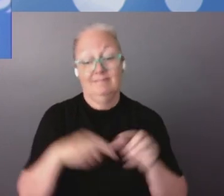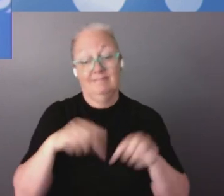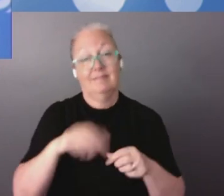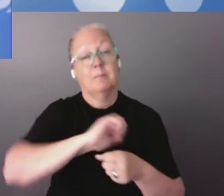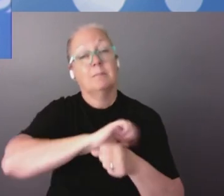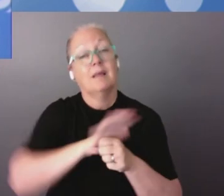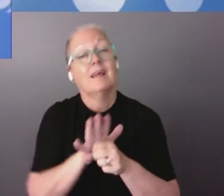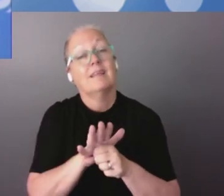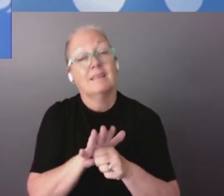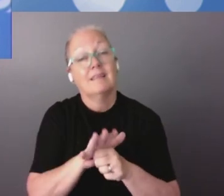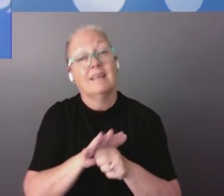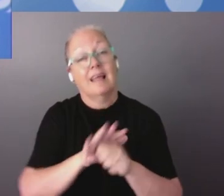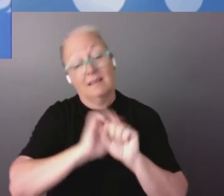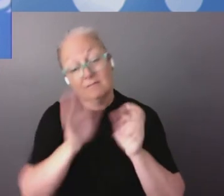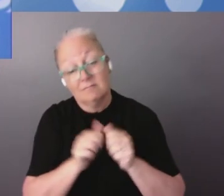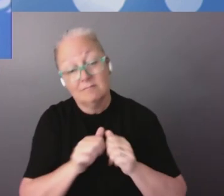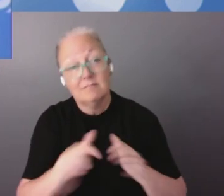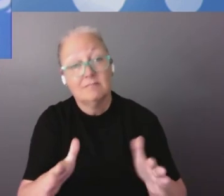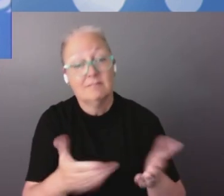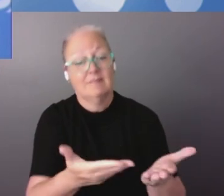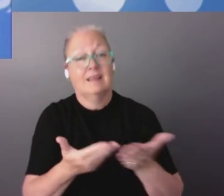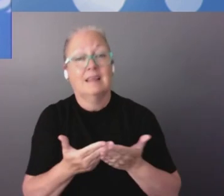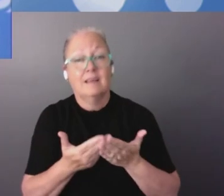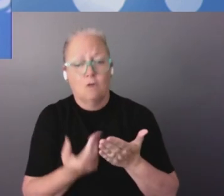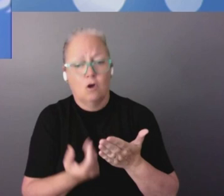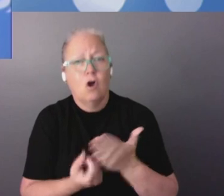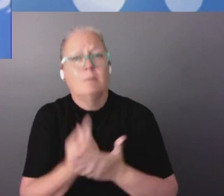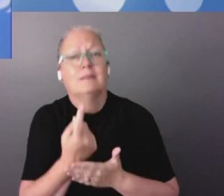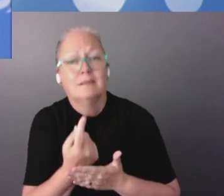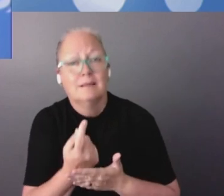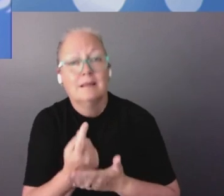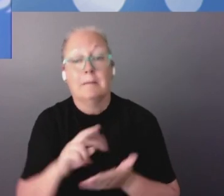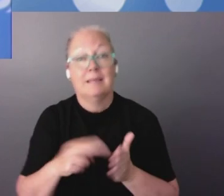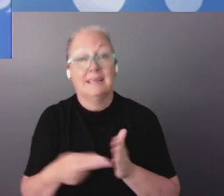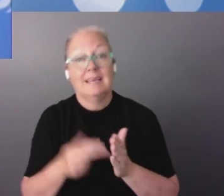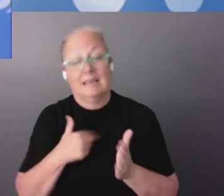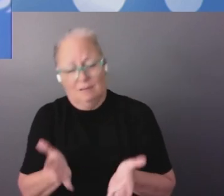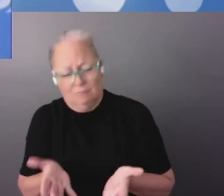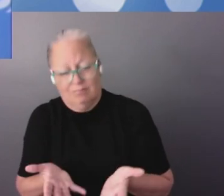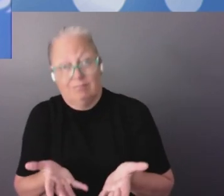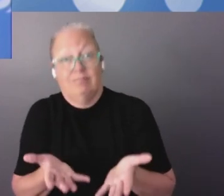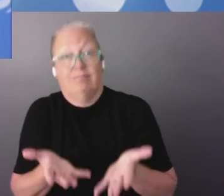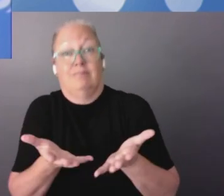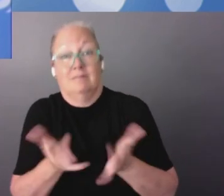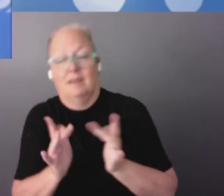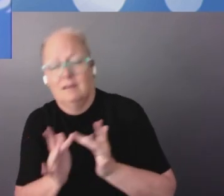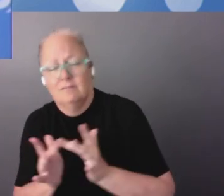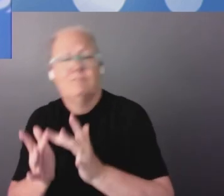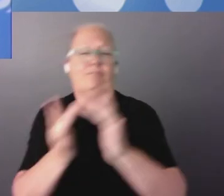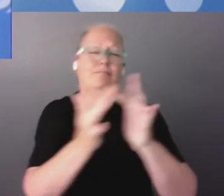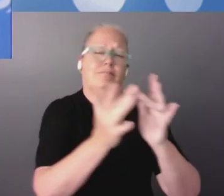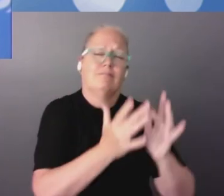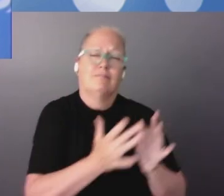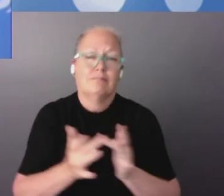unmissable opportunity. An opportunity to push connectivity to the very top of the global development agenda and